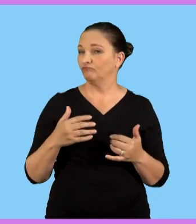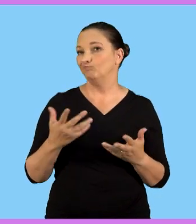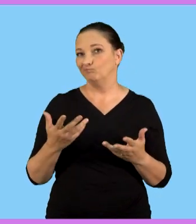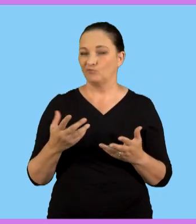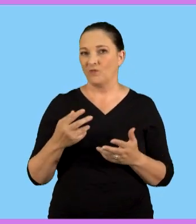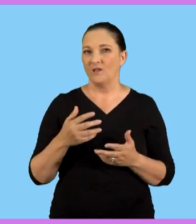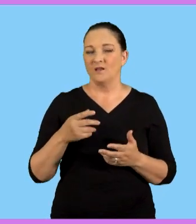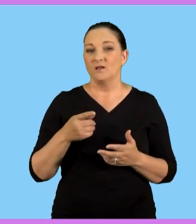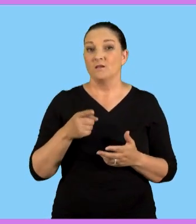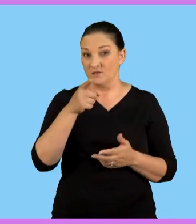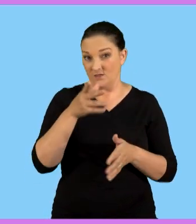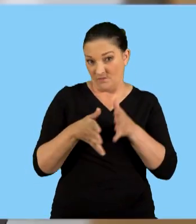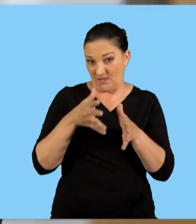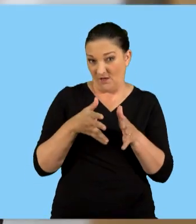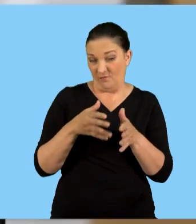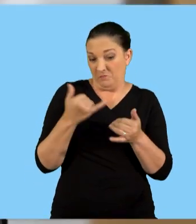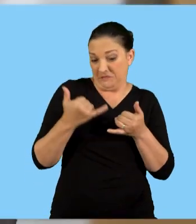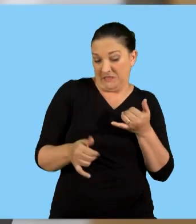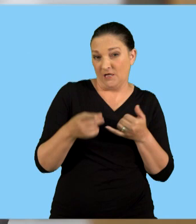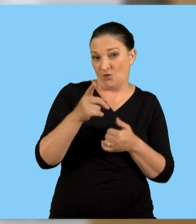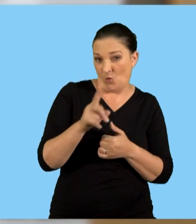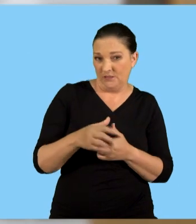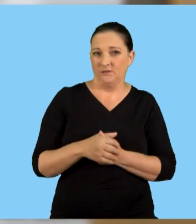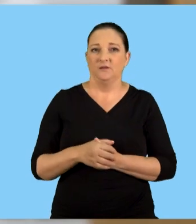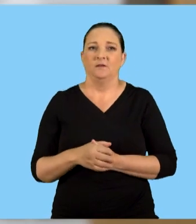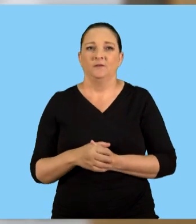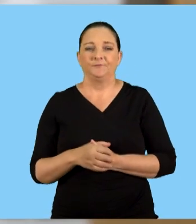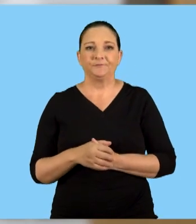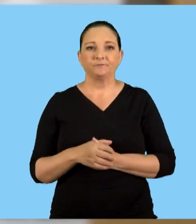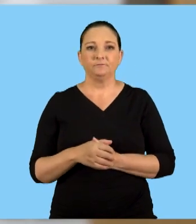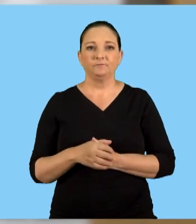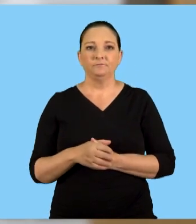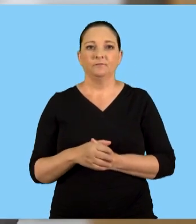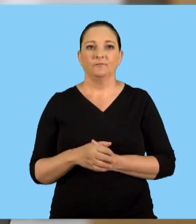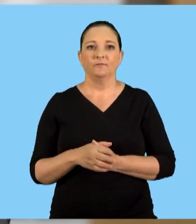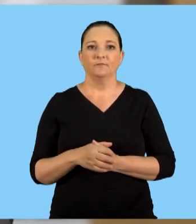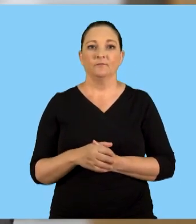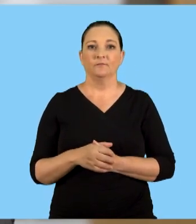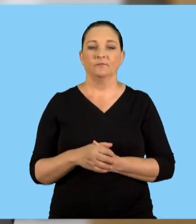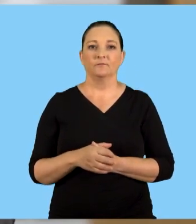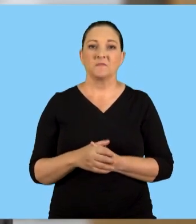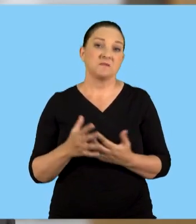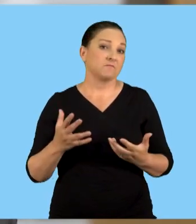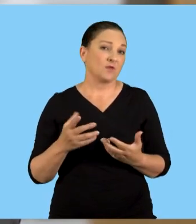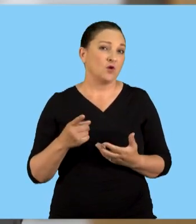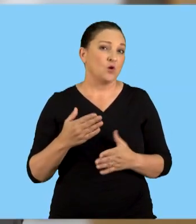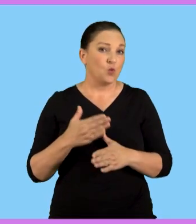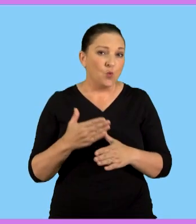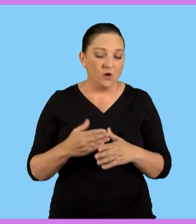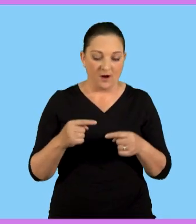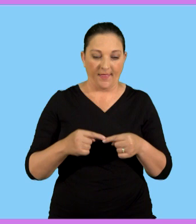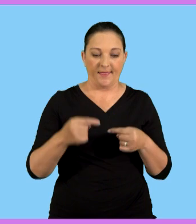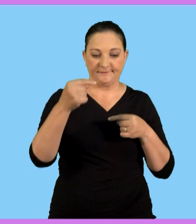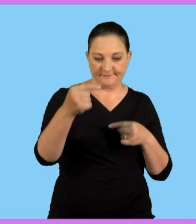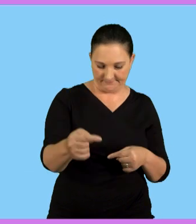point out some errors that I want you to avoid, okay, or things you should be mindful about. So I'm saying here, when working